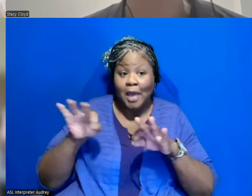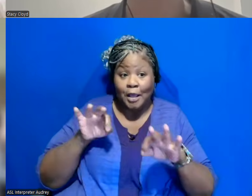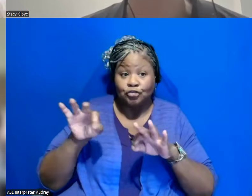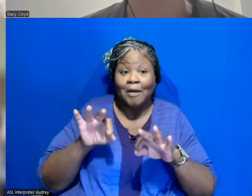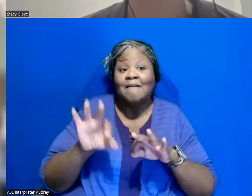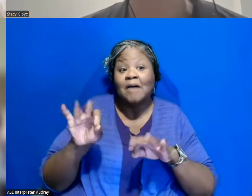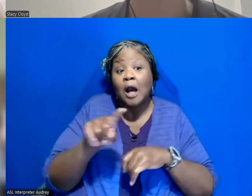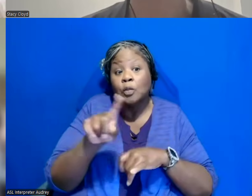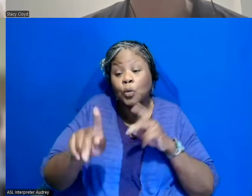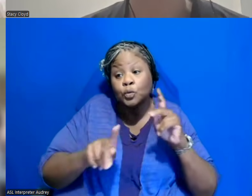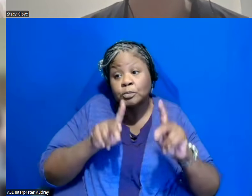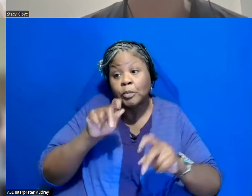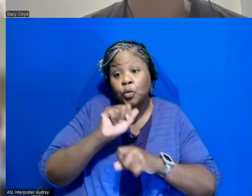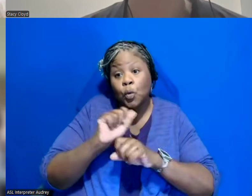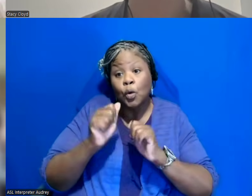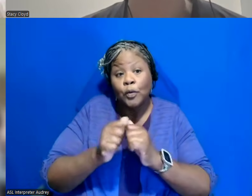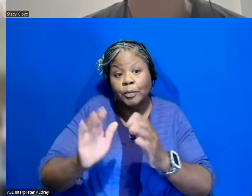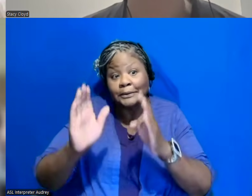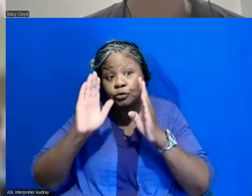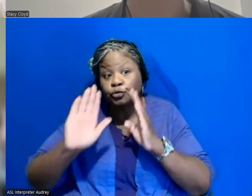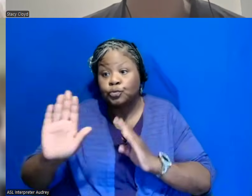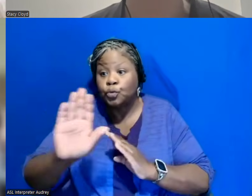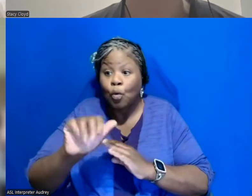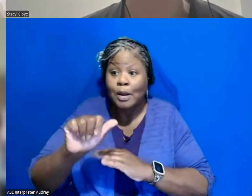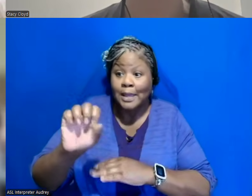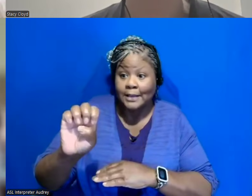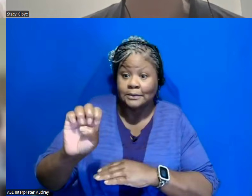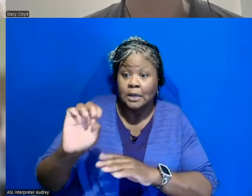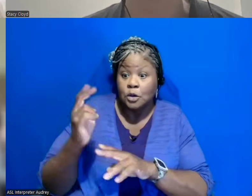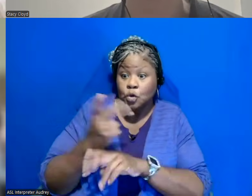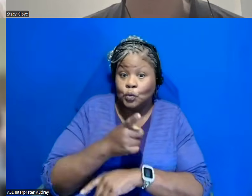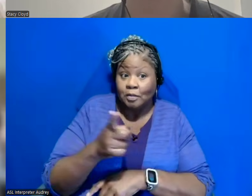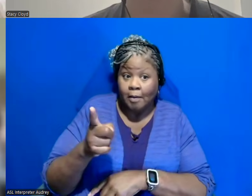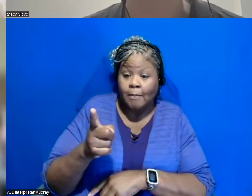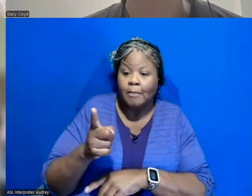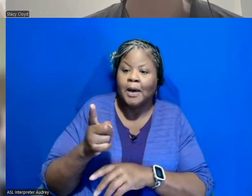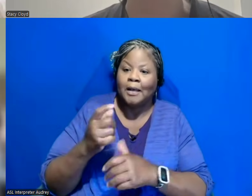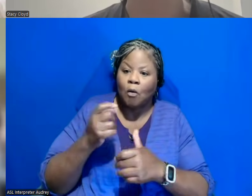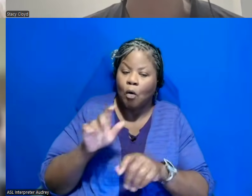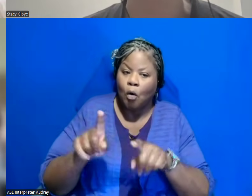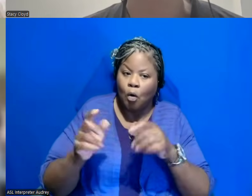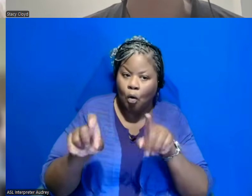people that you can work with to bring attention to your case and use them, but create a relationship.